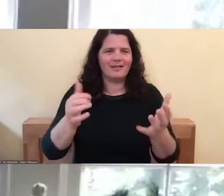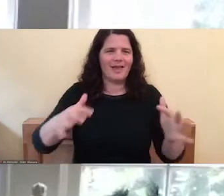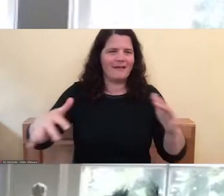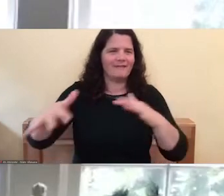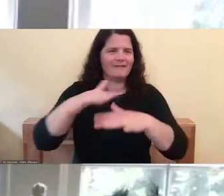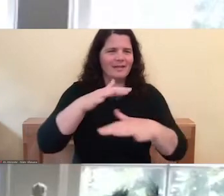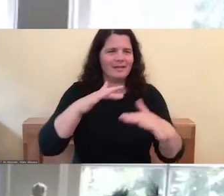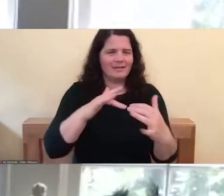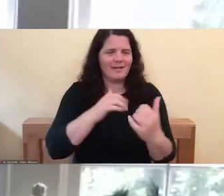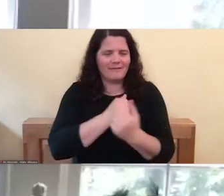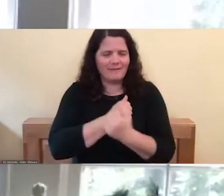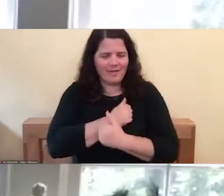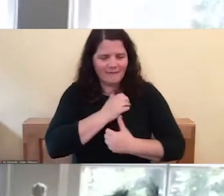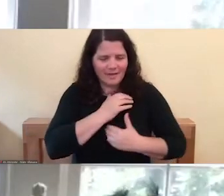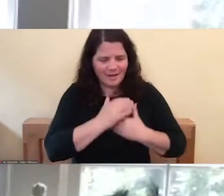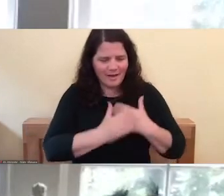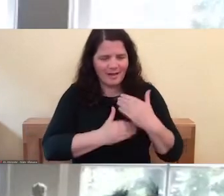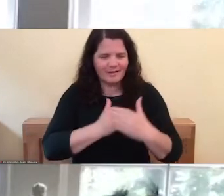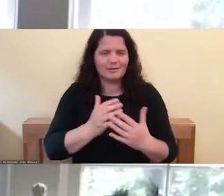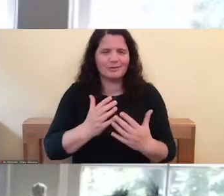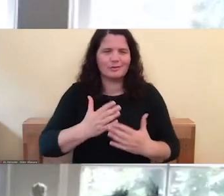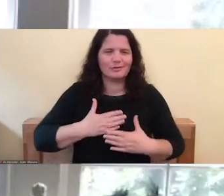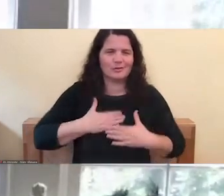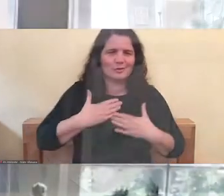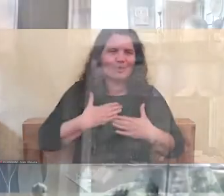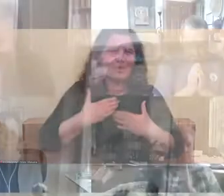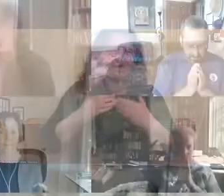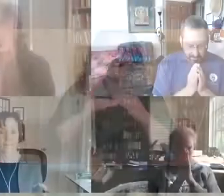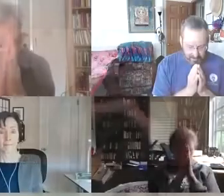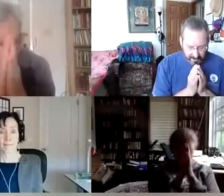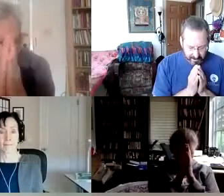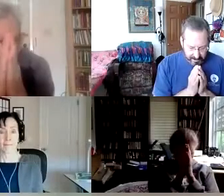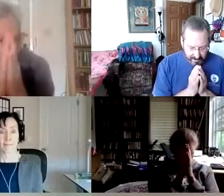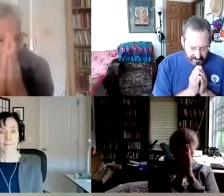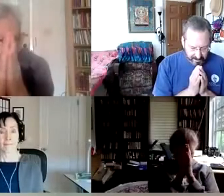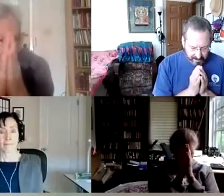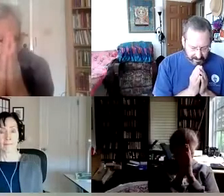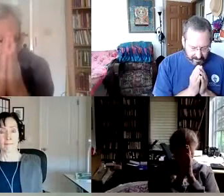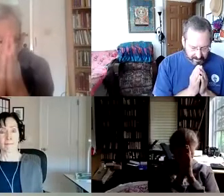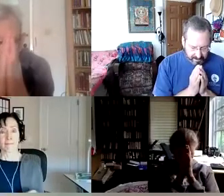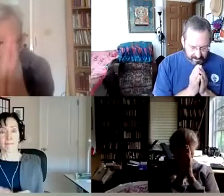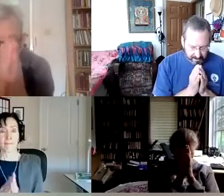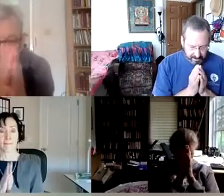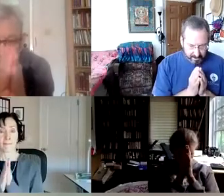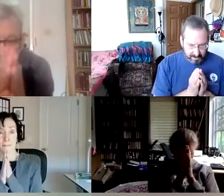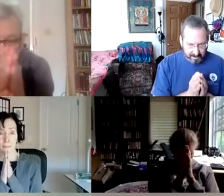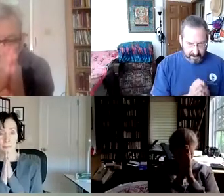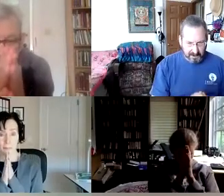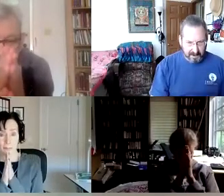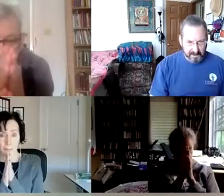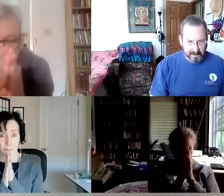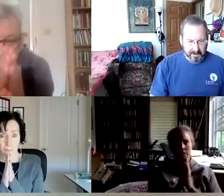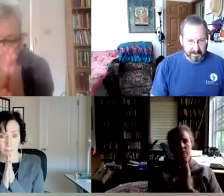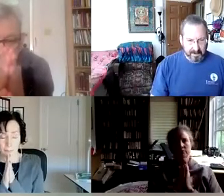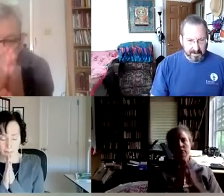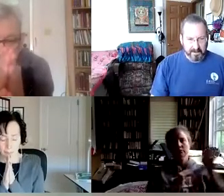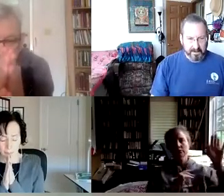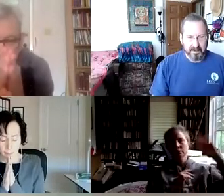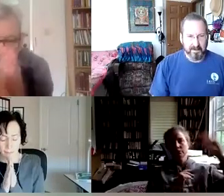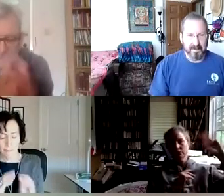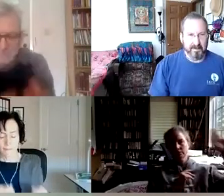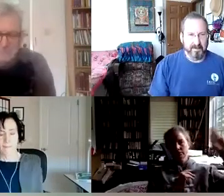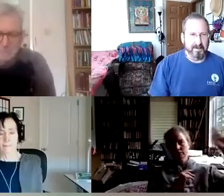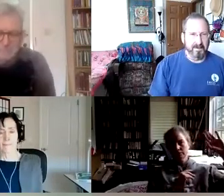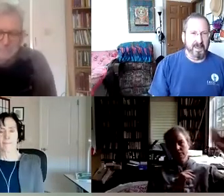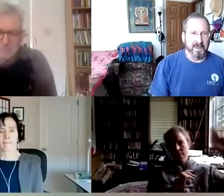equanimity and may all beings be free so thank you thank you so much thank you